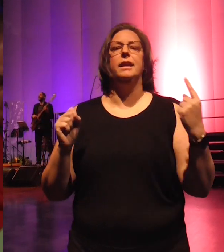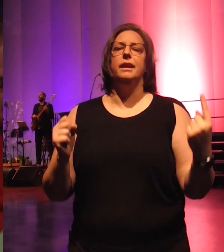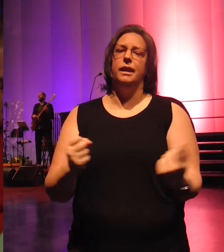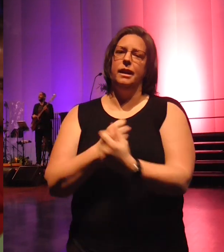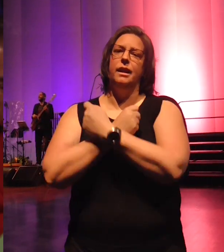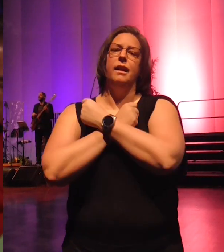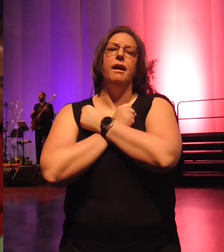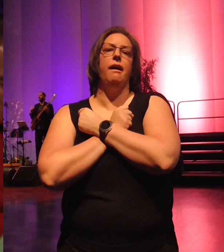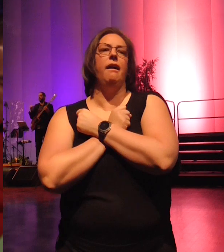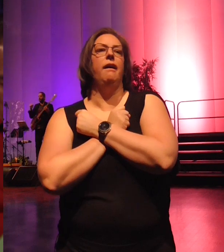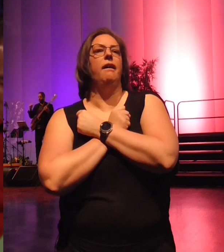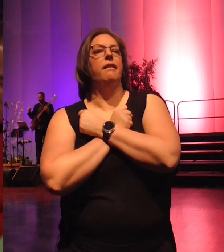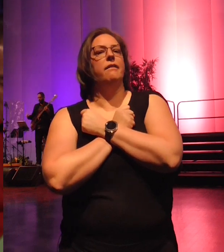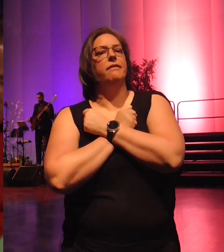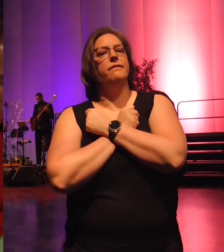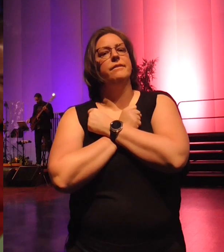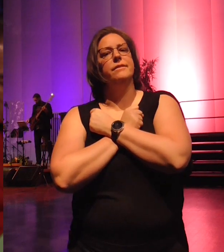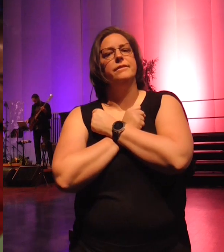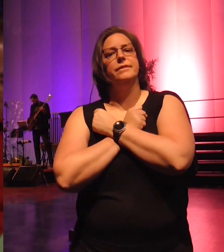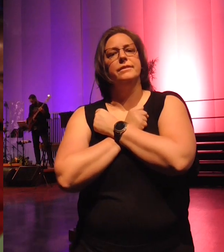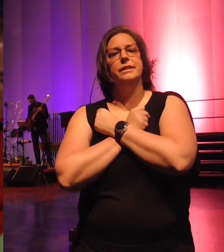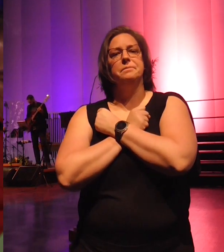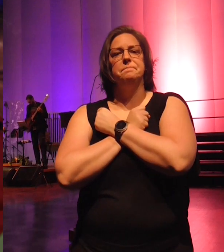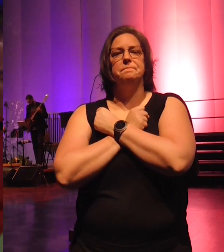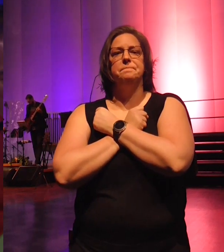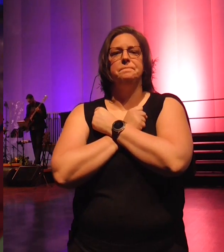only love.